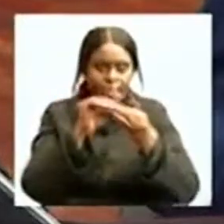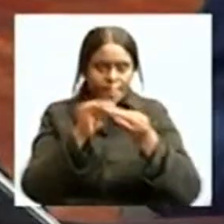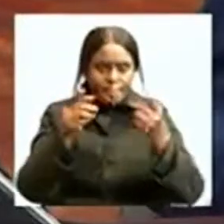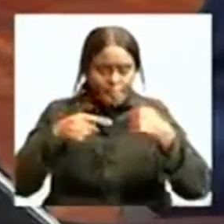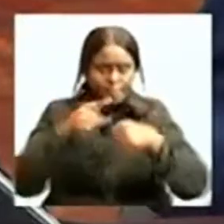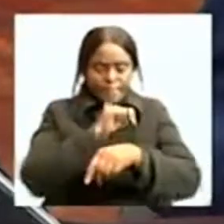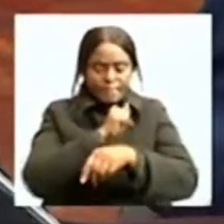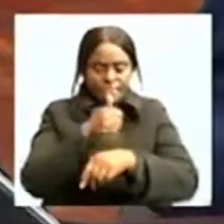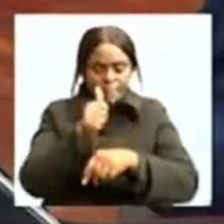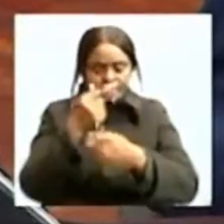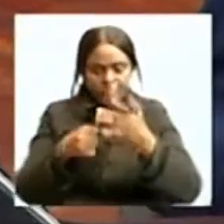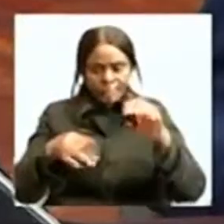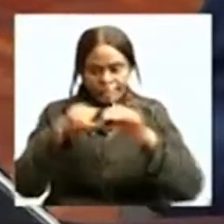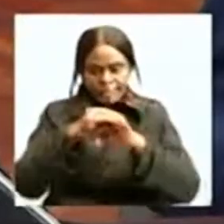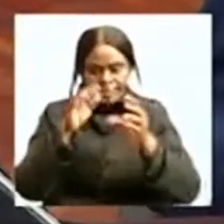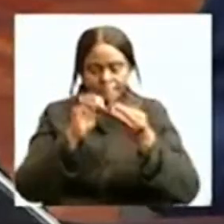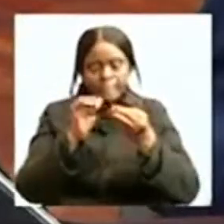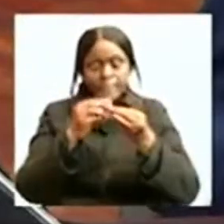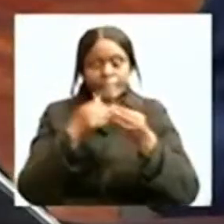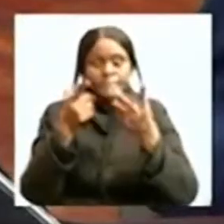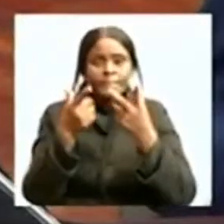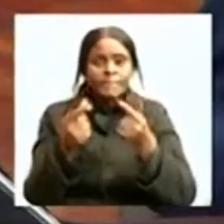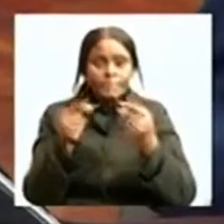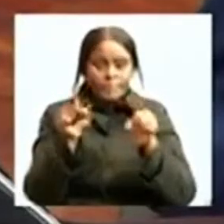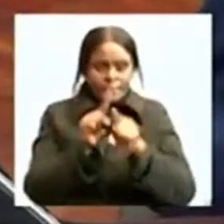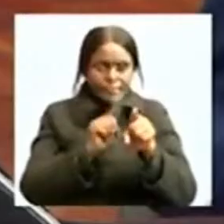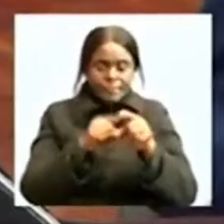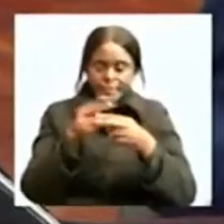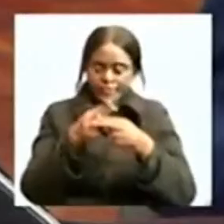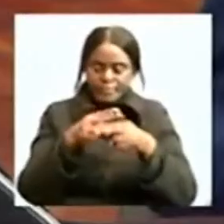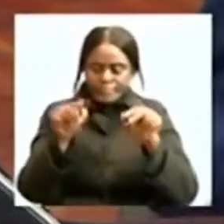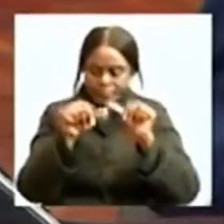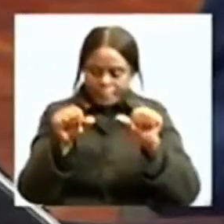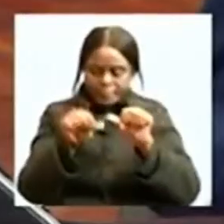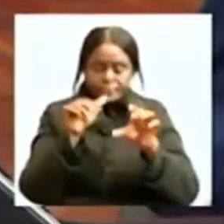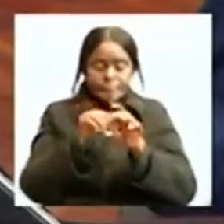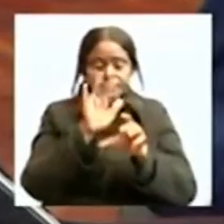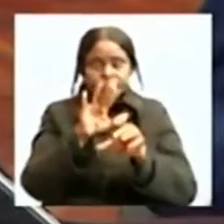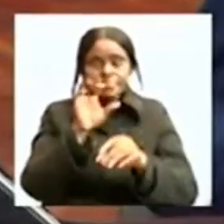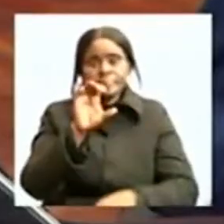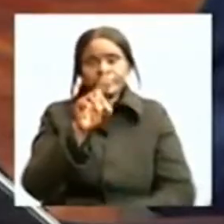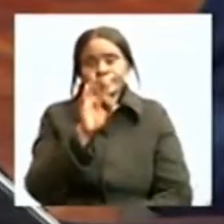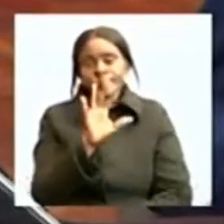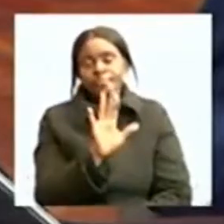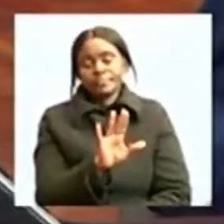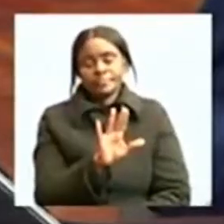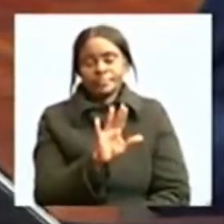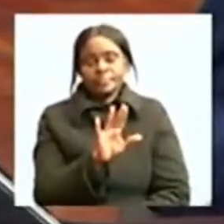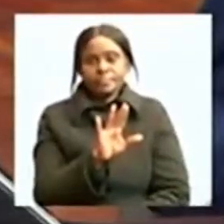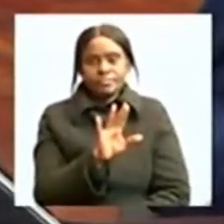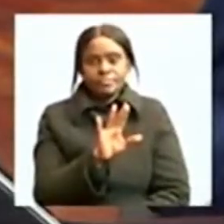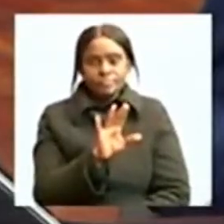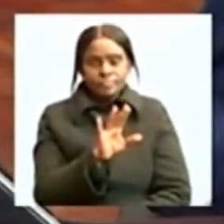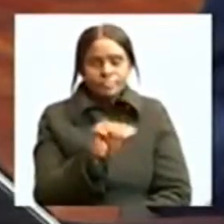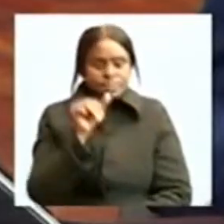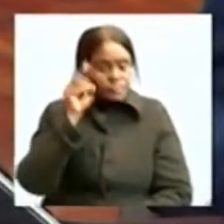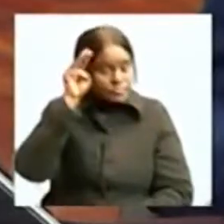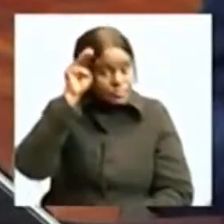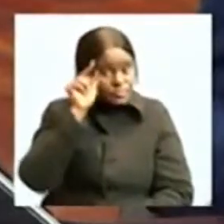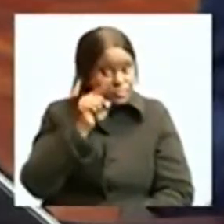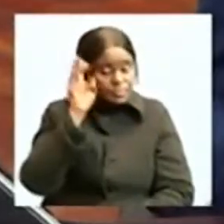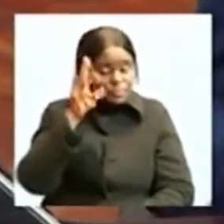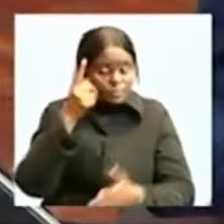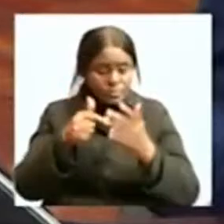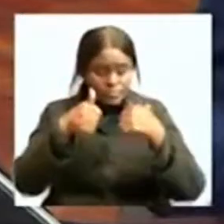local authorities have been engaged by conducting regular and ad hoc audits on CDF. The Ministry